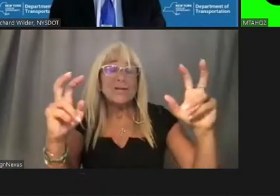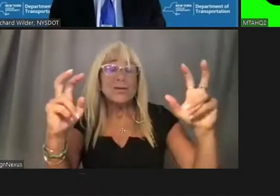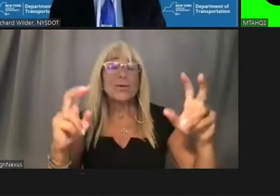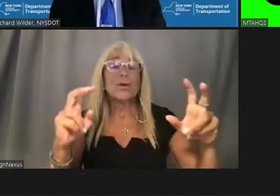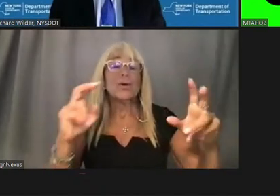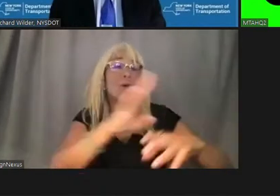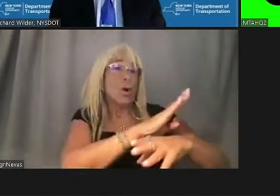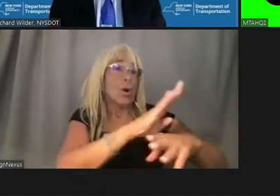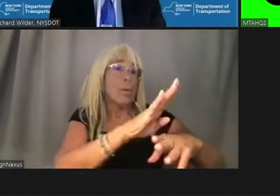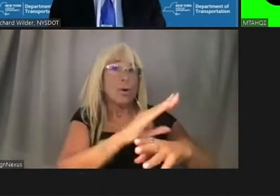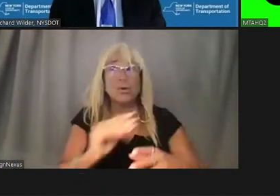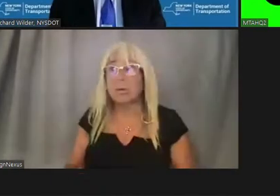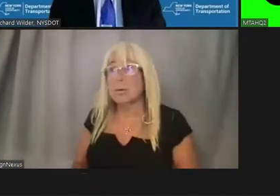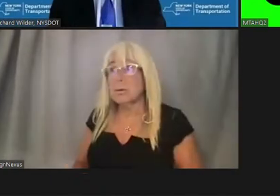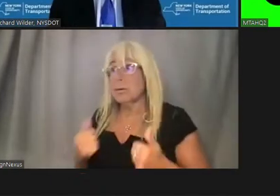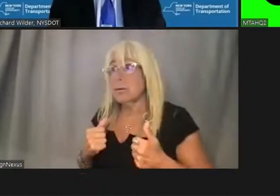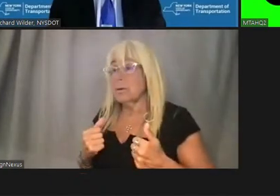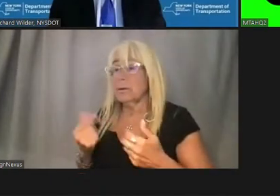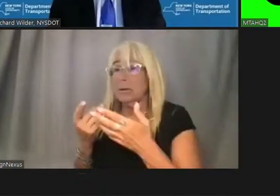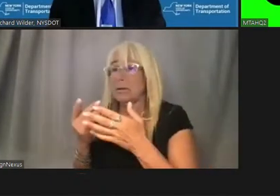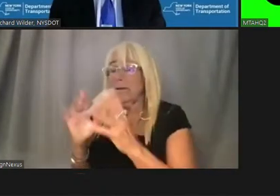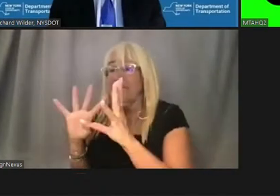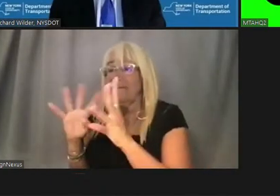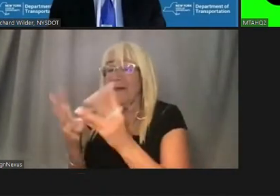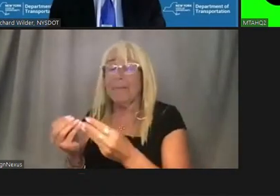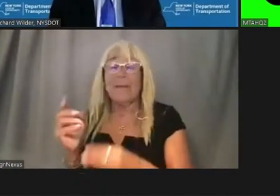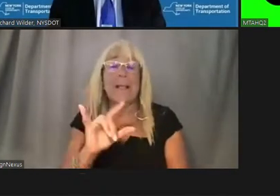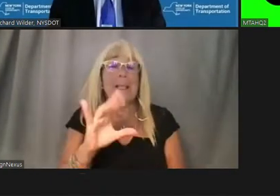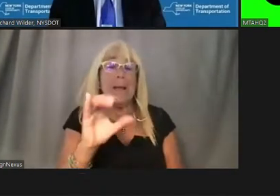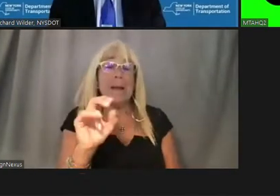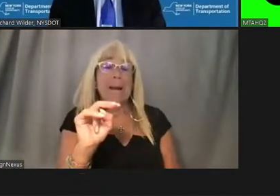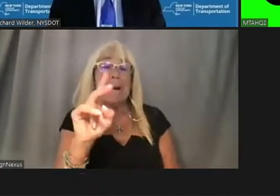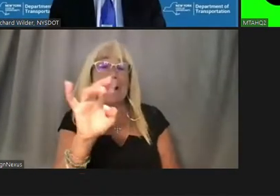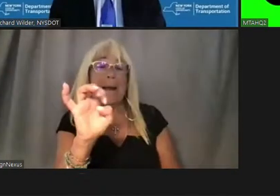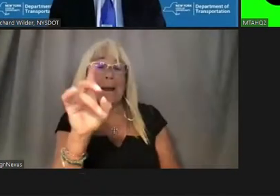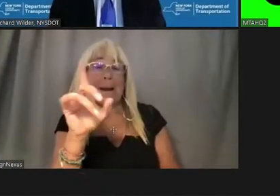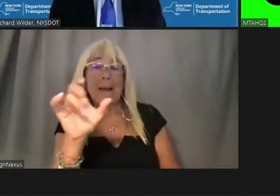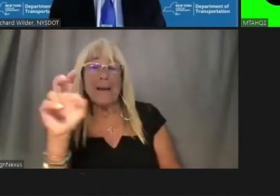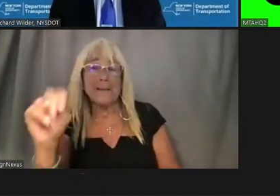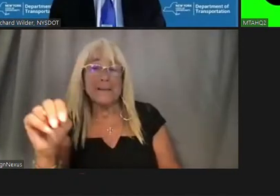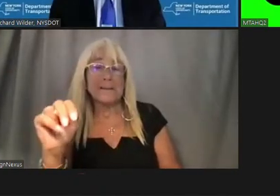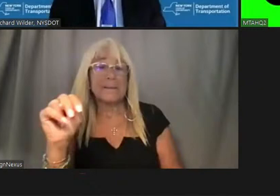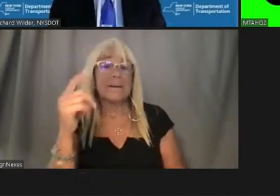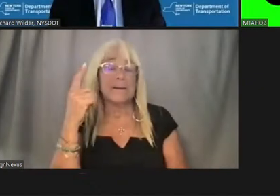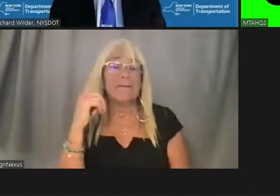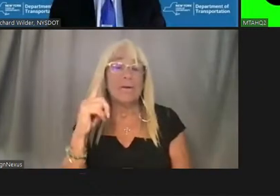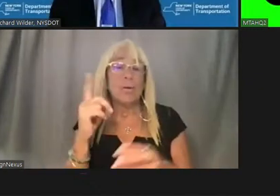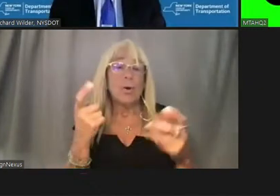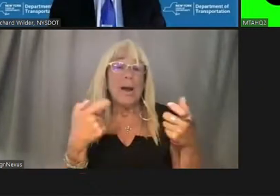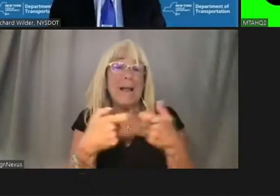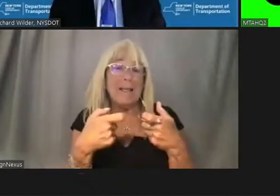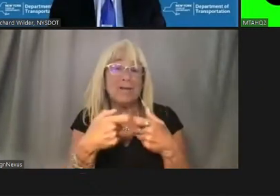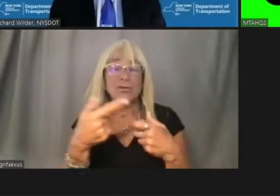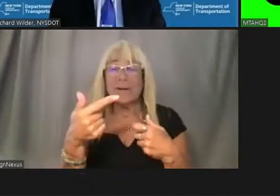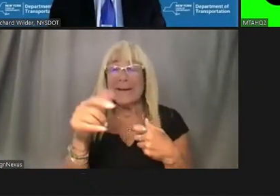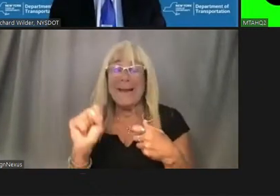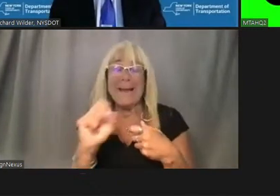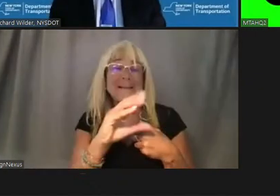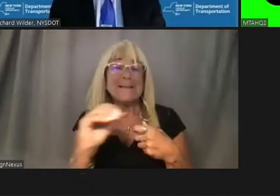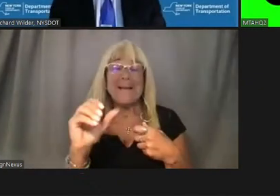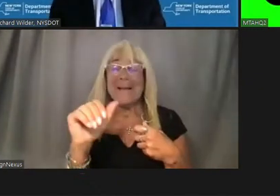residential locations similar to the way Con Edison performs emergency work throughout the city for electricity electricity gas and steam work